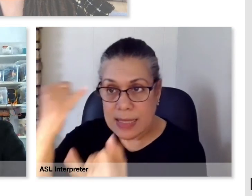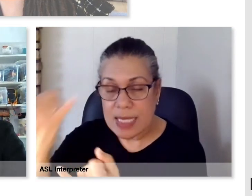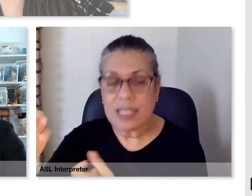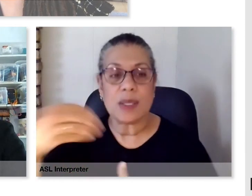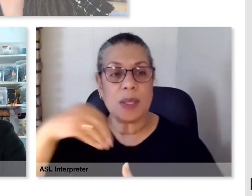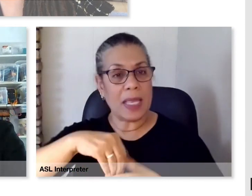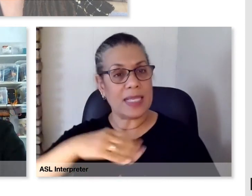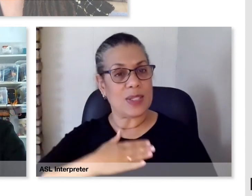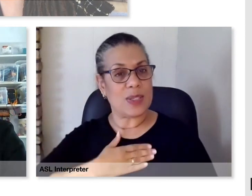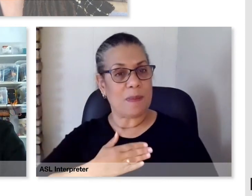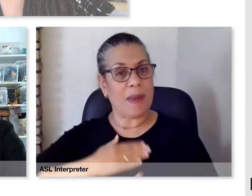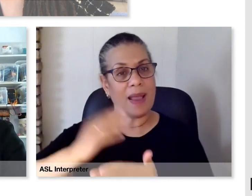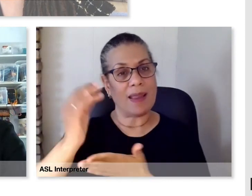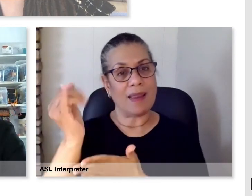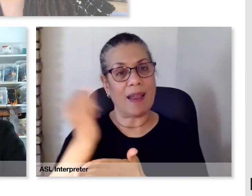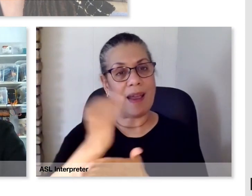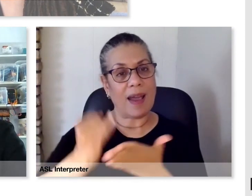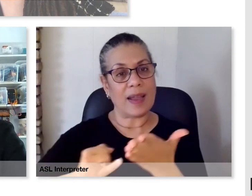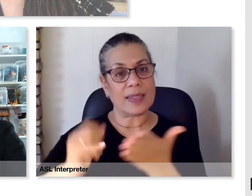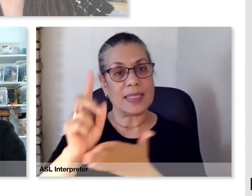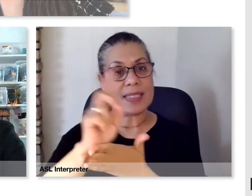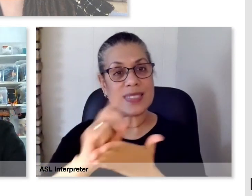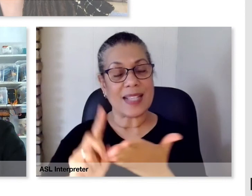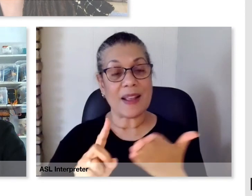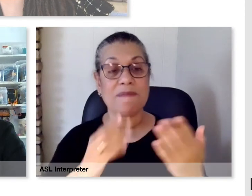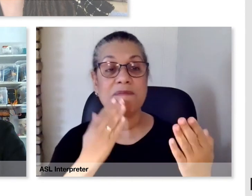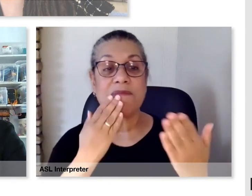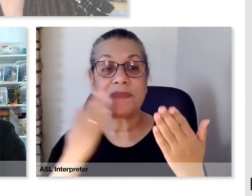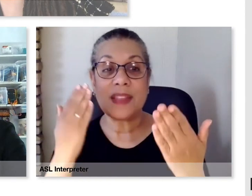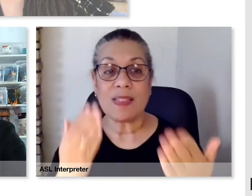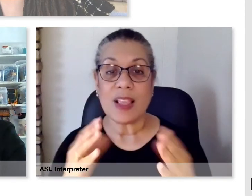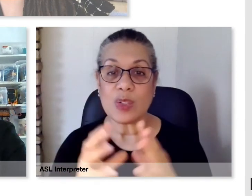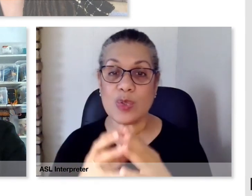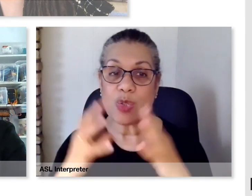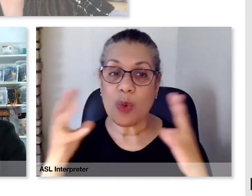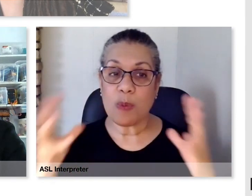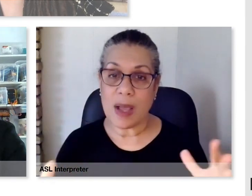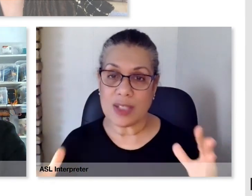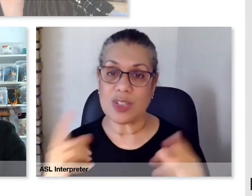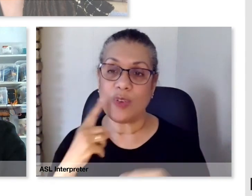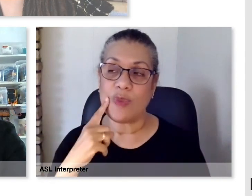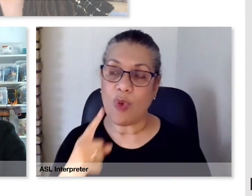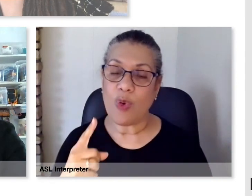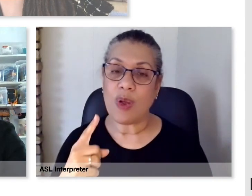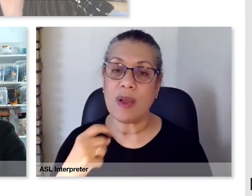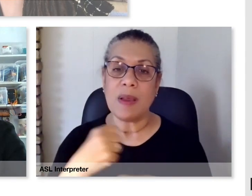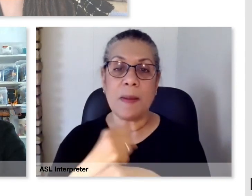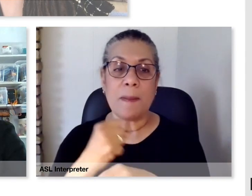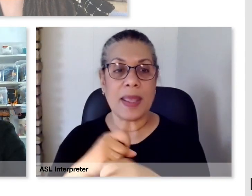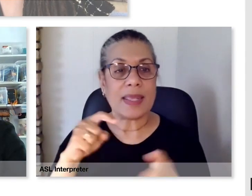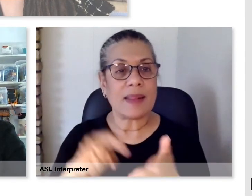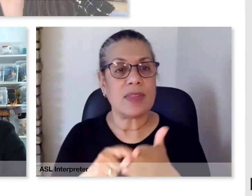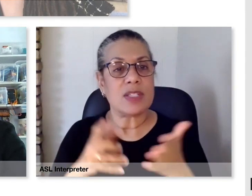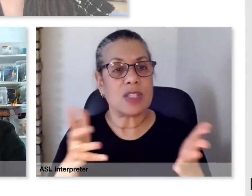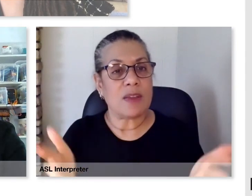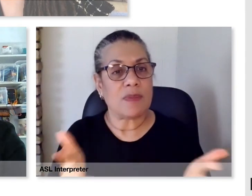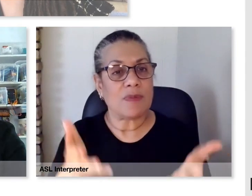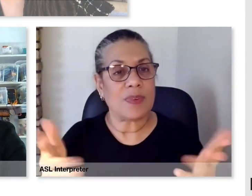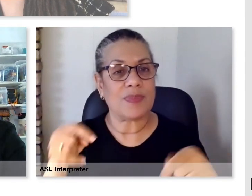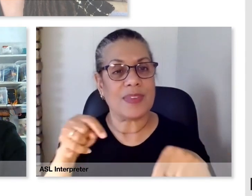discipline in art and design. So thank you so much for creating and fostering this platform.